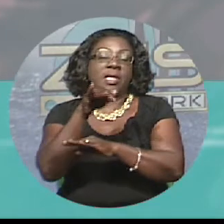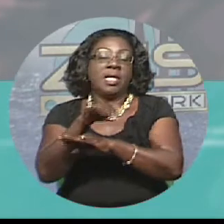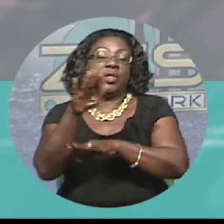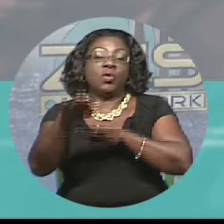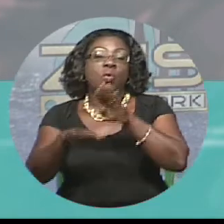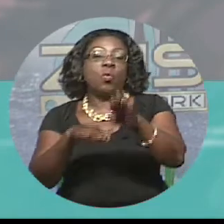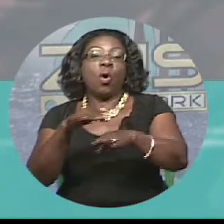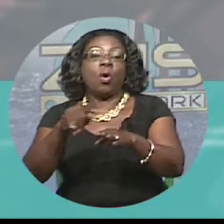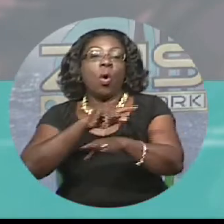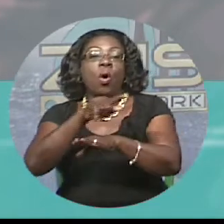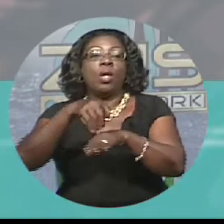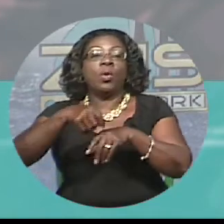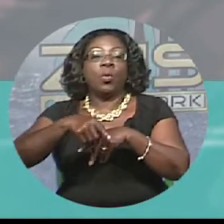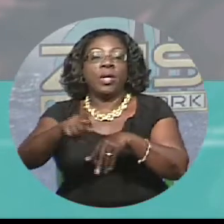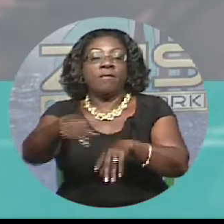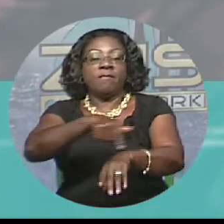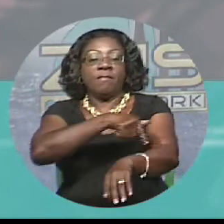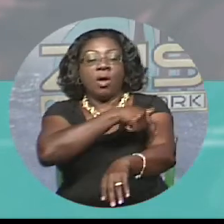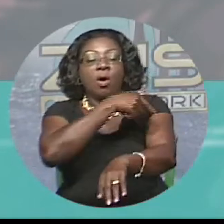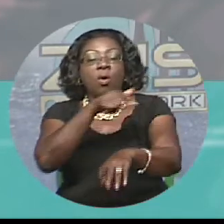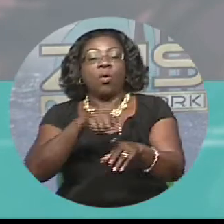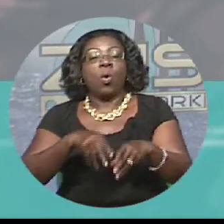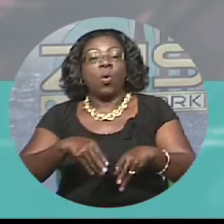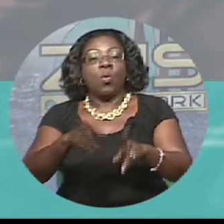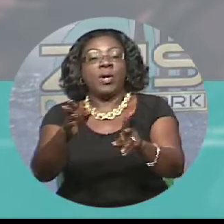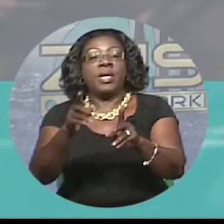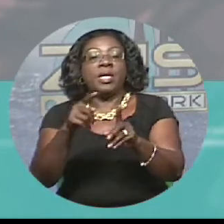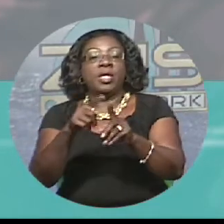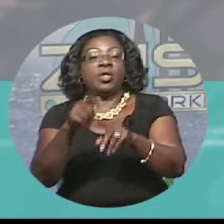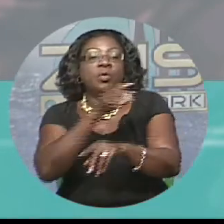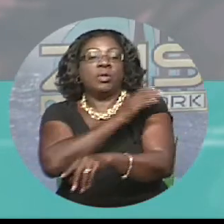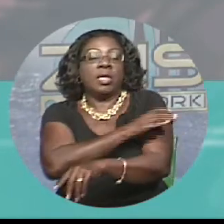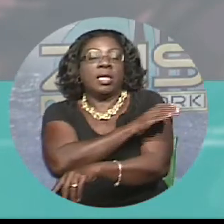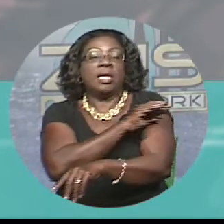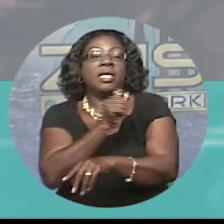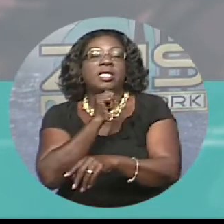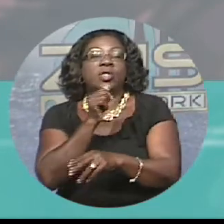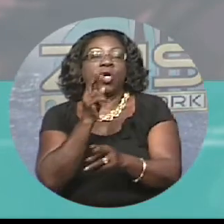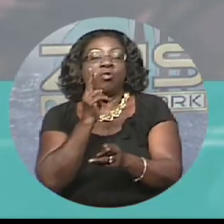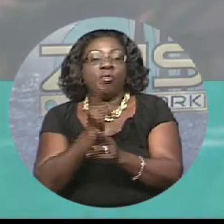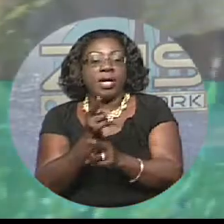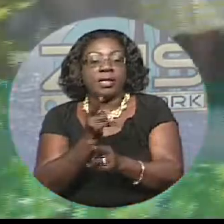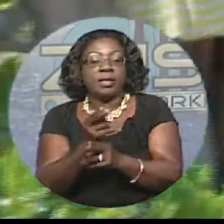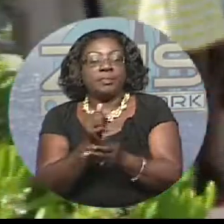walk all the way down there to attend to a patient. It is not fair and it's not right.